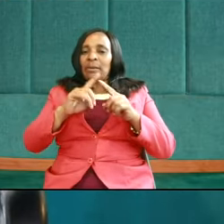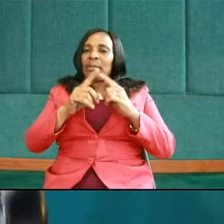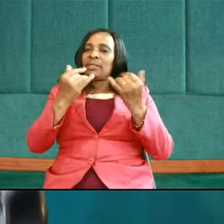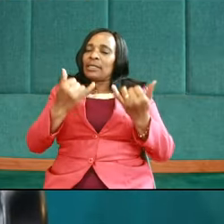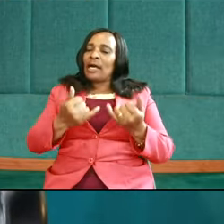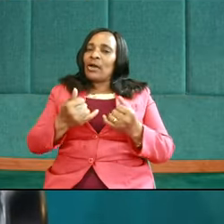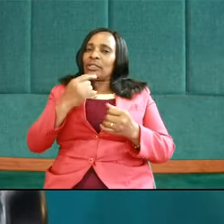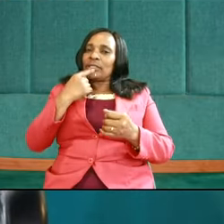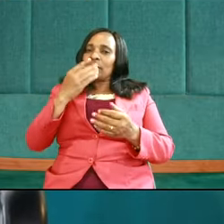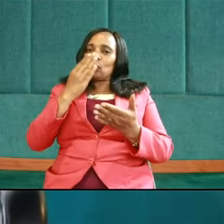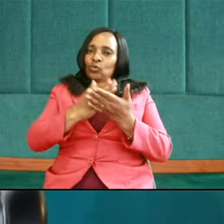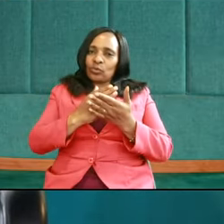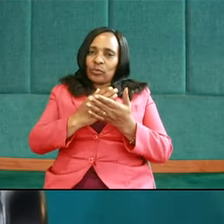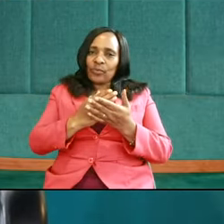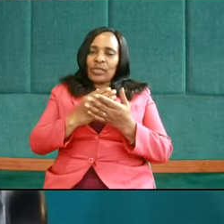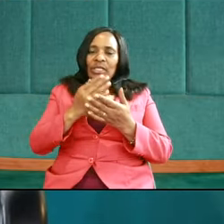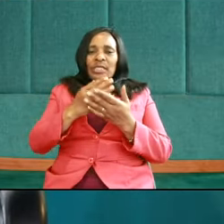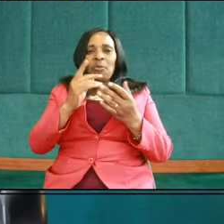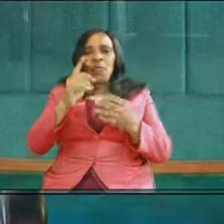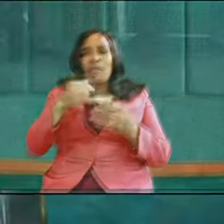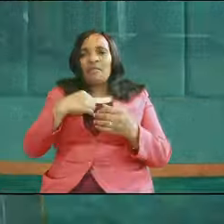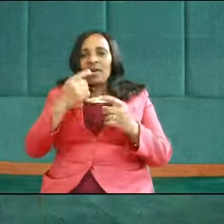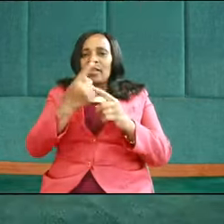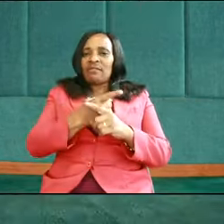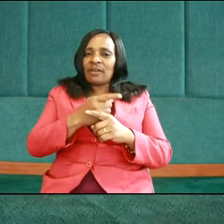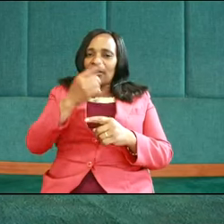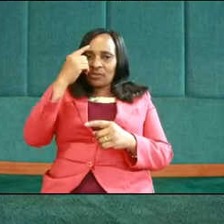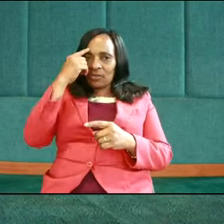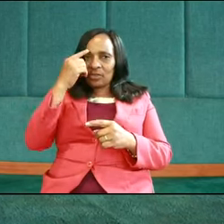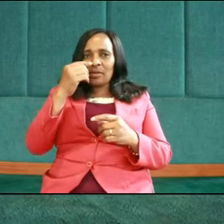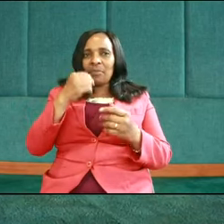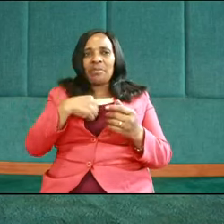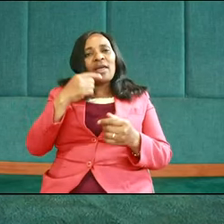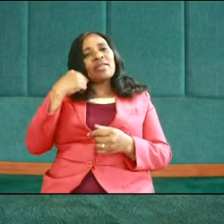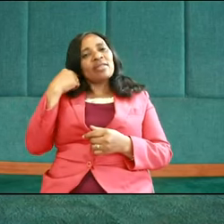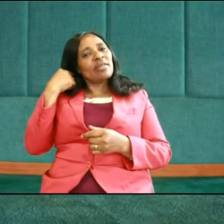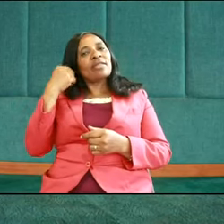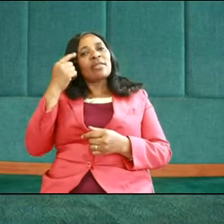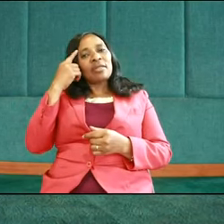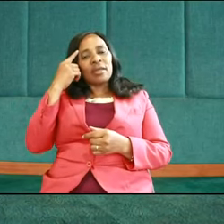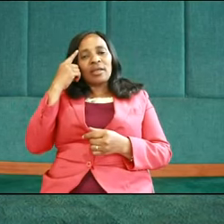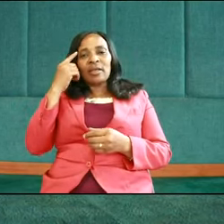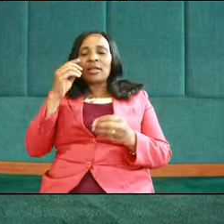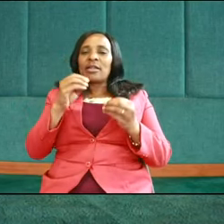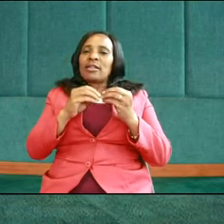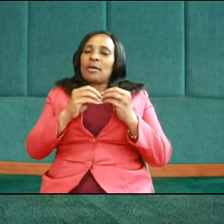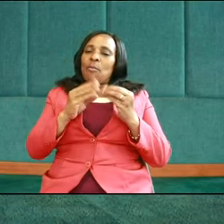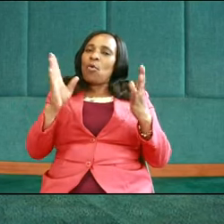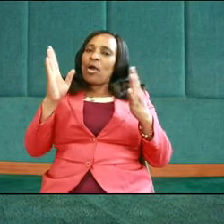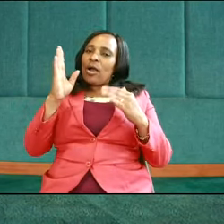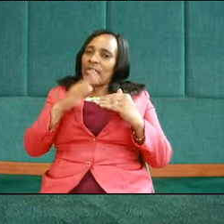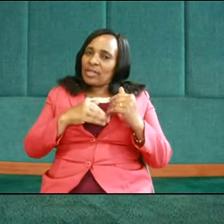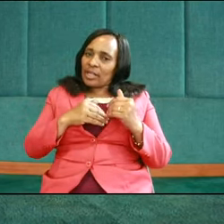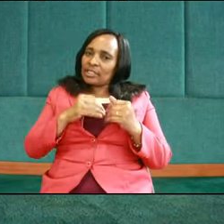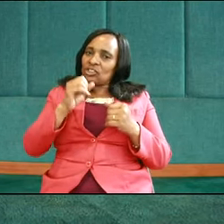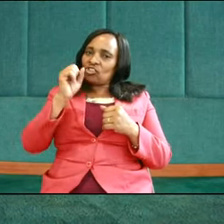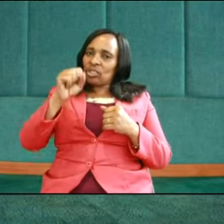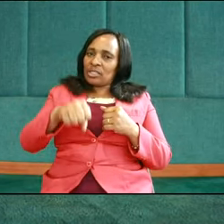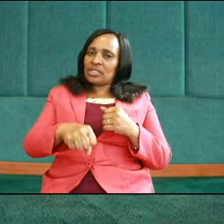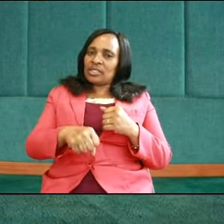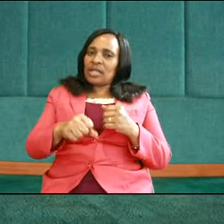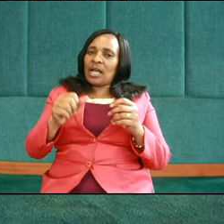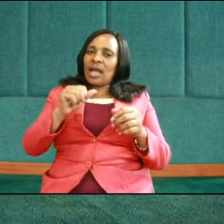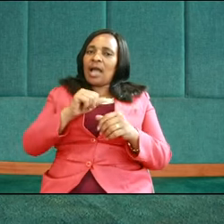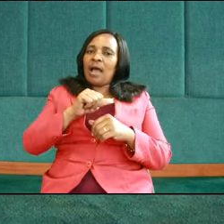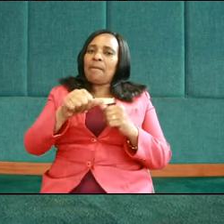true. Unless someone has a different thought. Yes, I think the more than mm-hmm. just mm-hmm. a